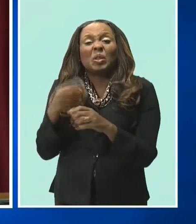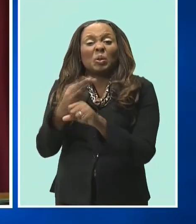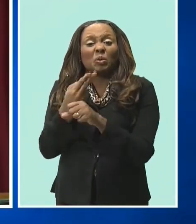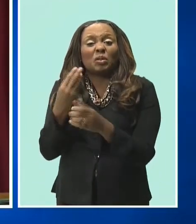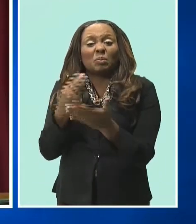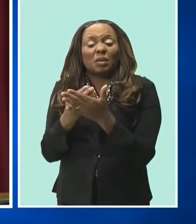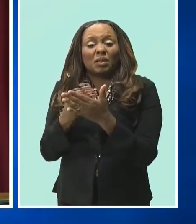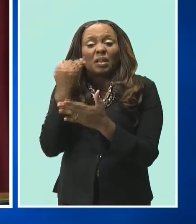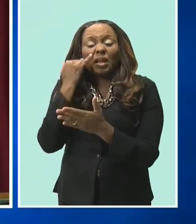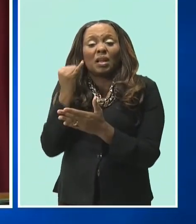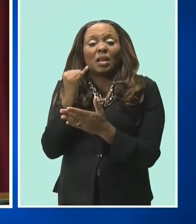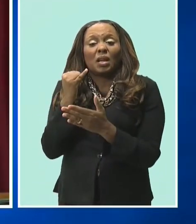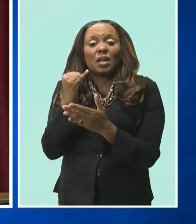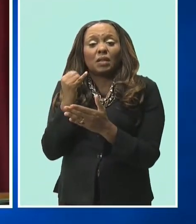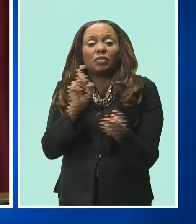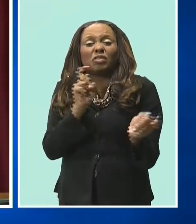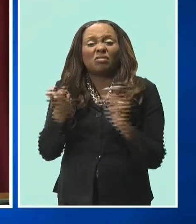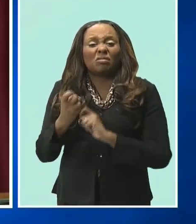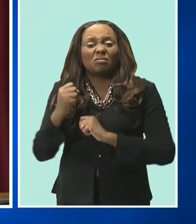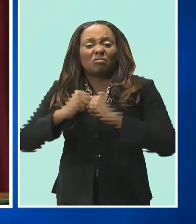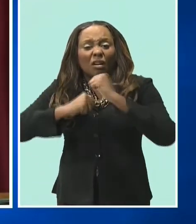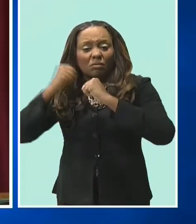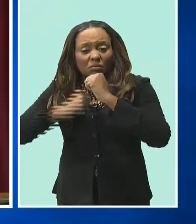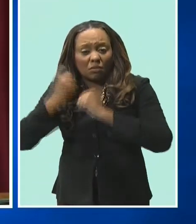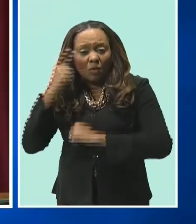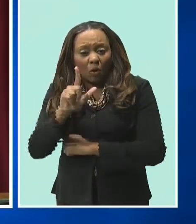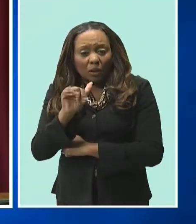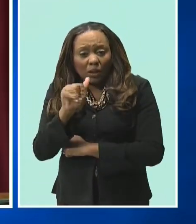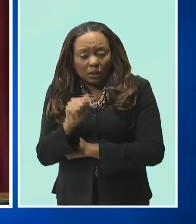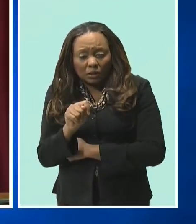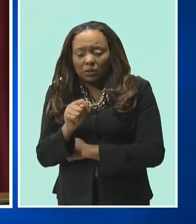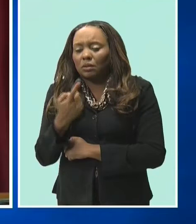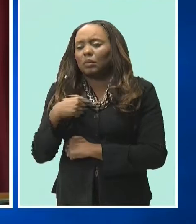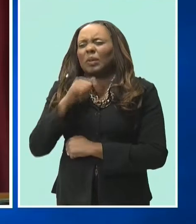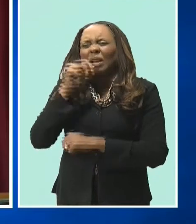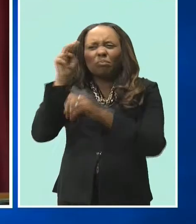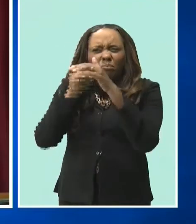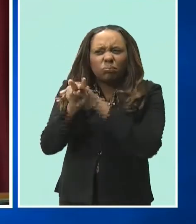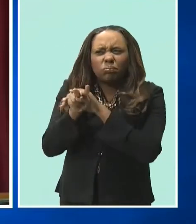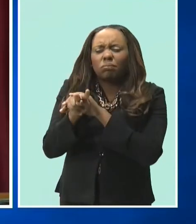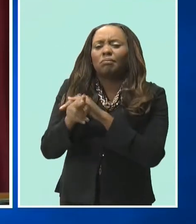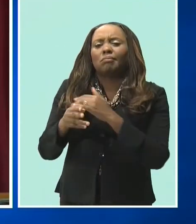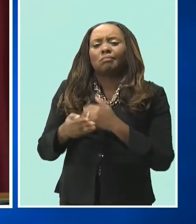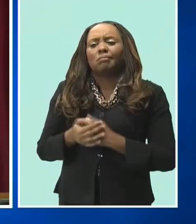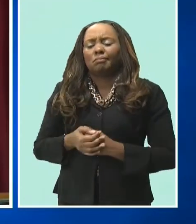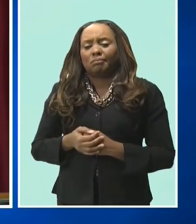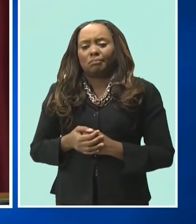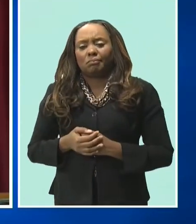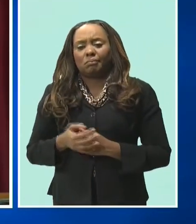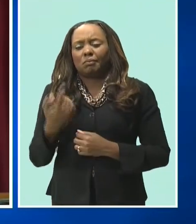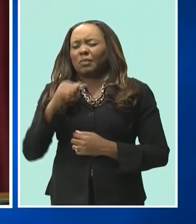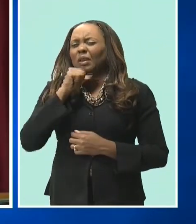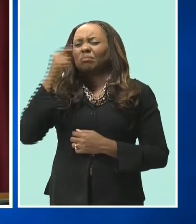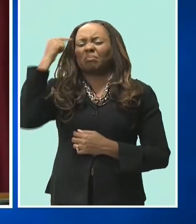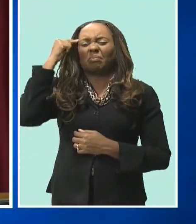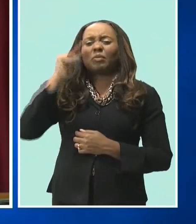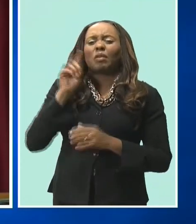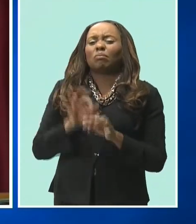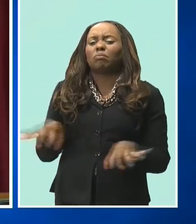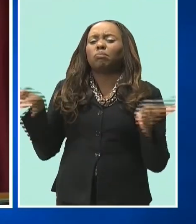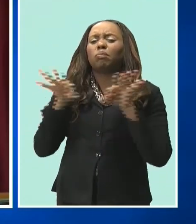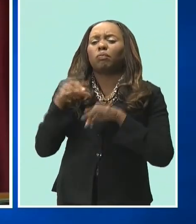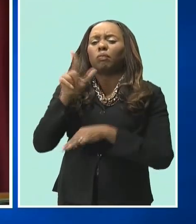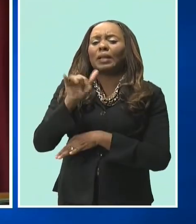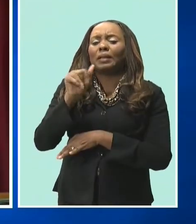been a restructuring plan for LIAT. And we did not anticipate, and we still did not think it was necessary